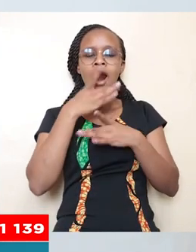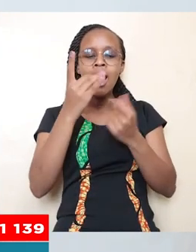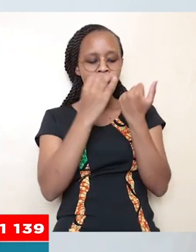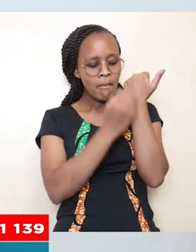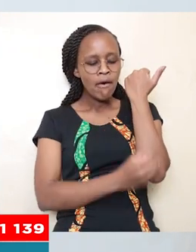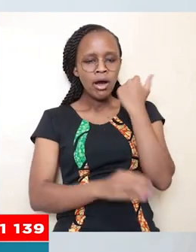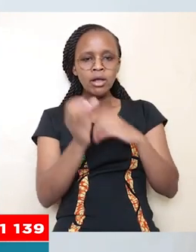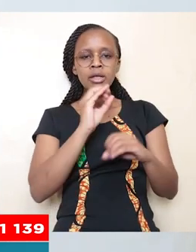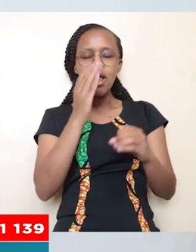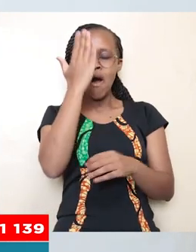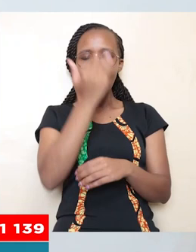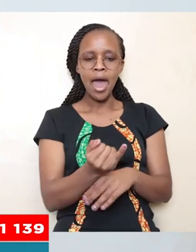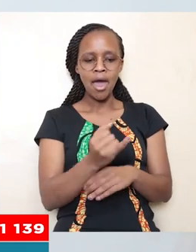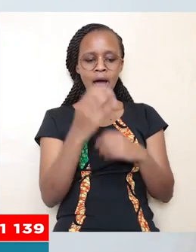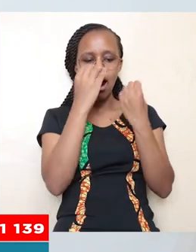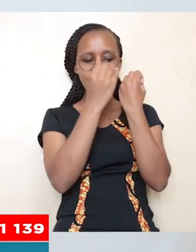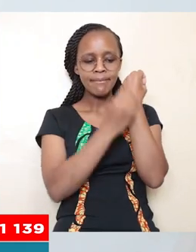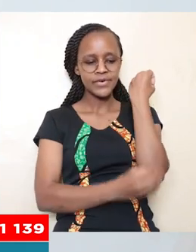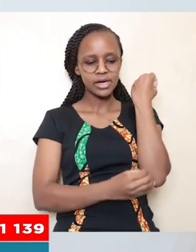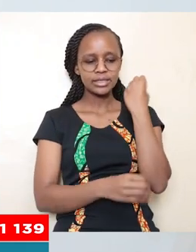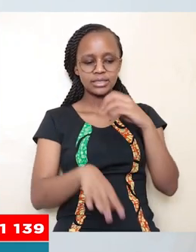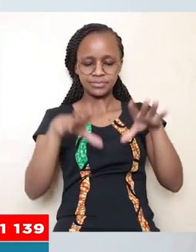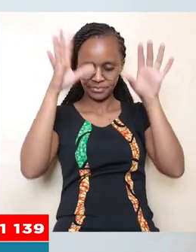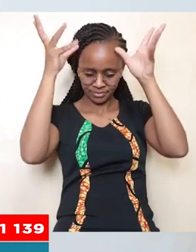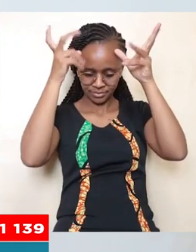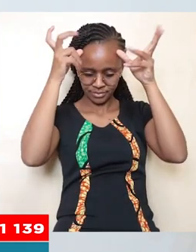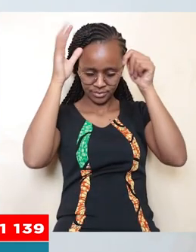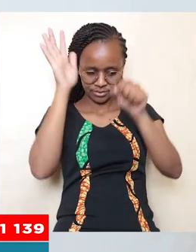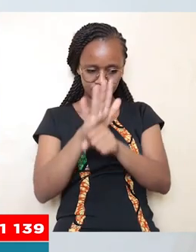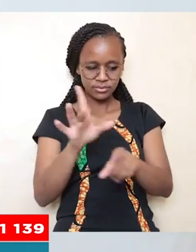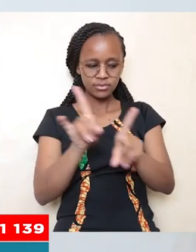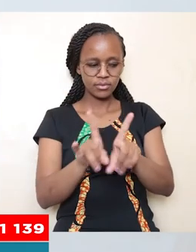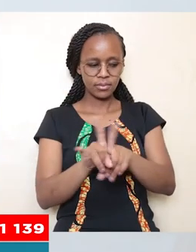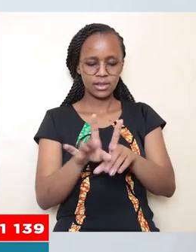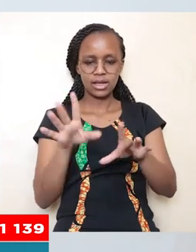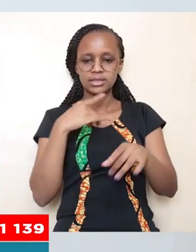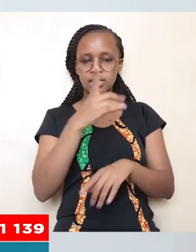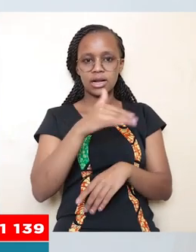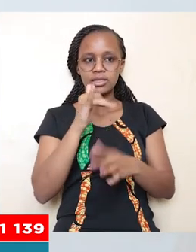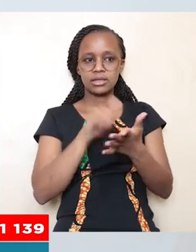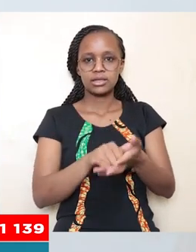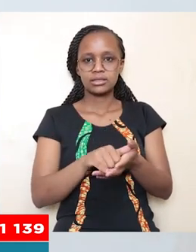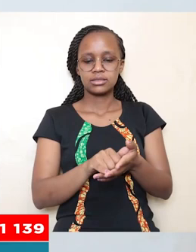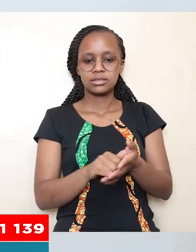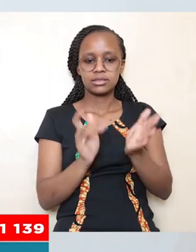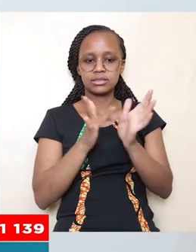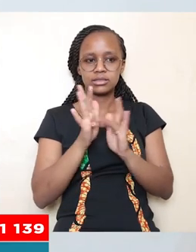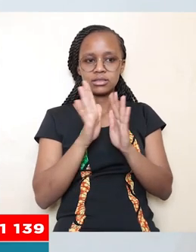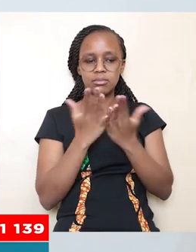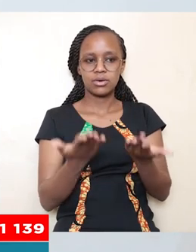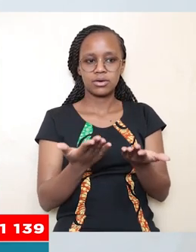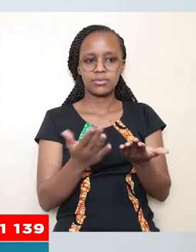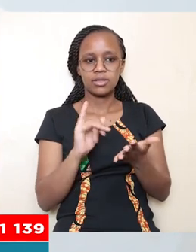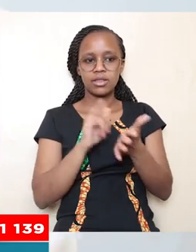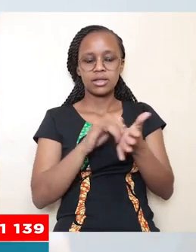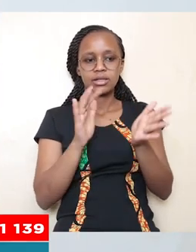poverty. Because poverty actually is a social evil. And even you don't even tell us that it's in the Bible.